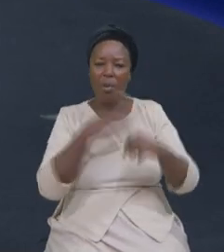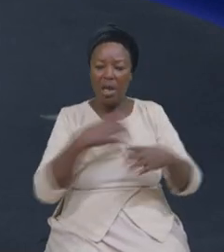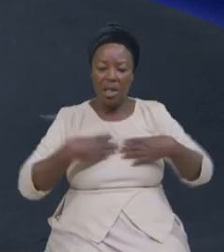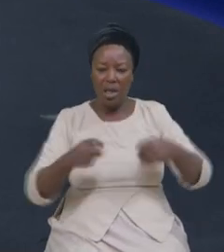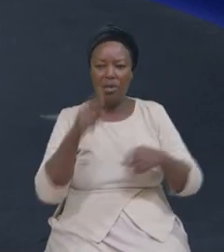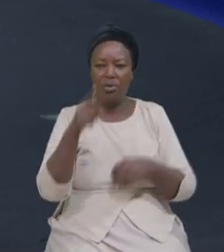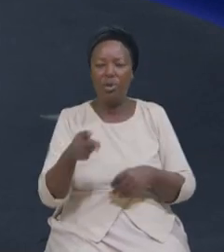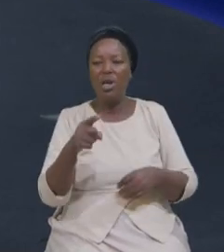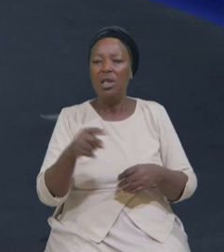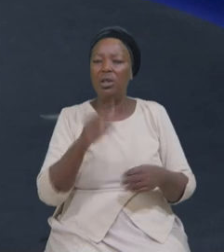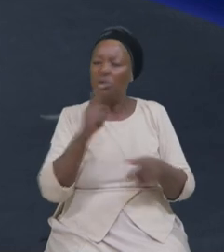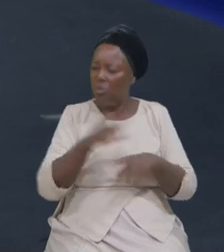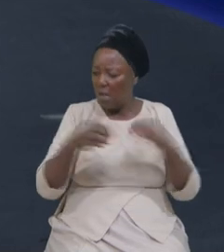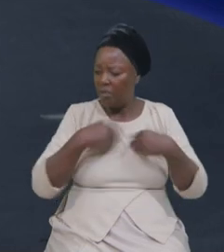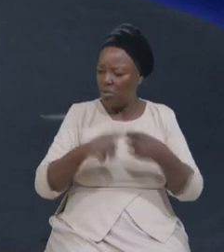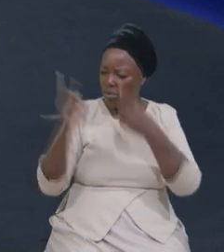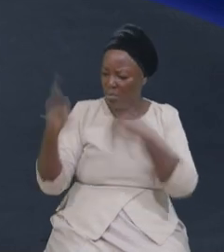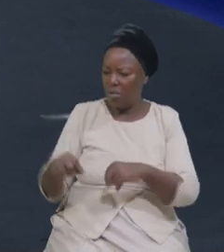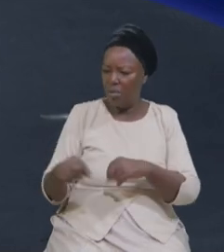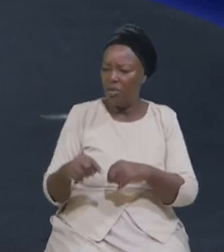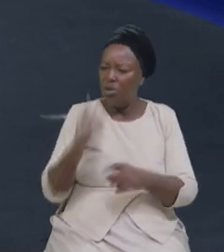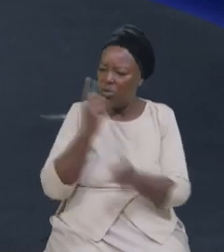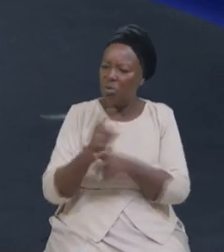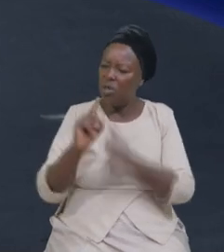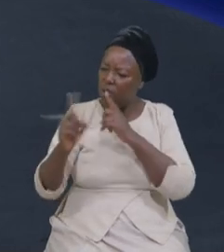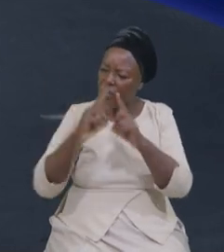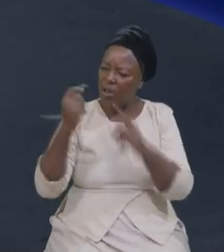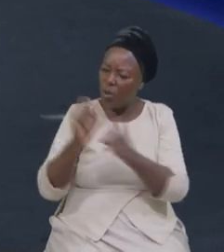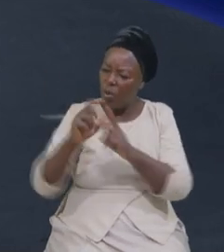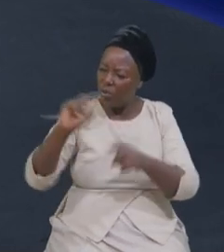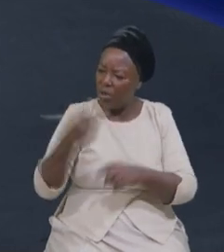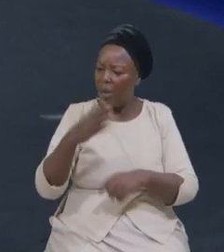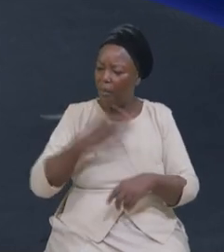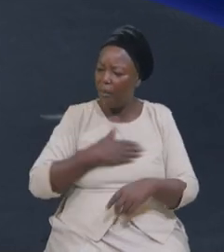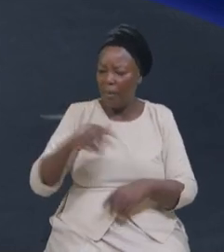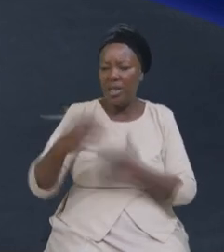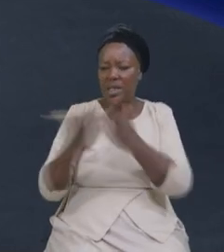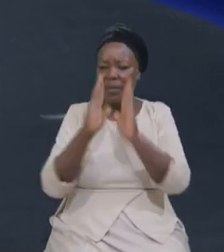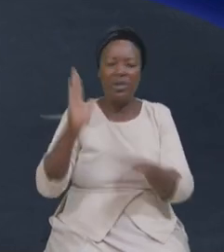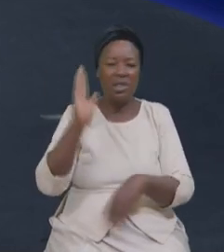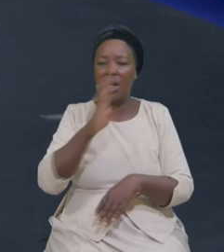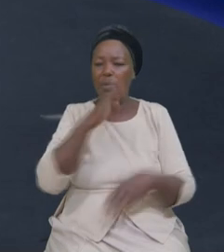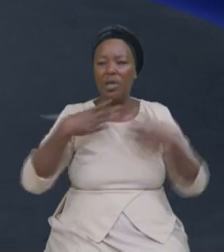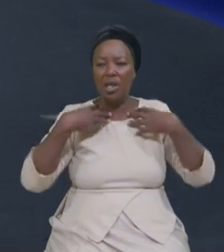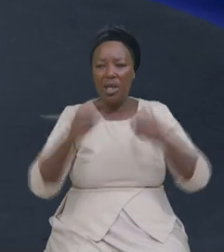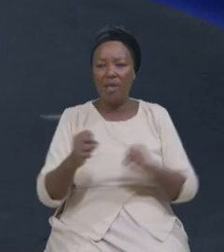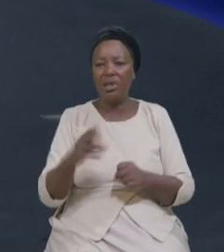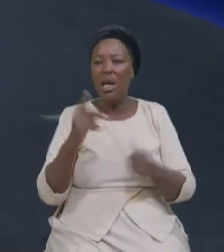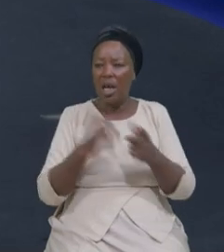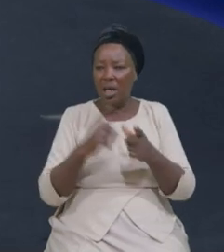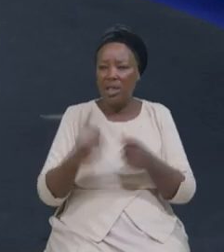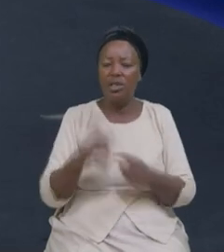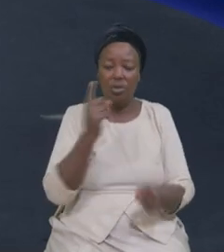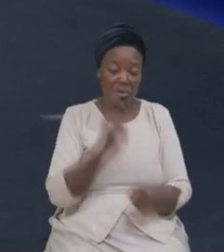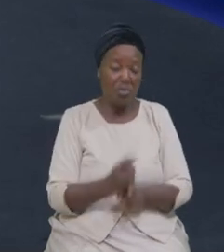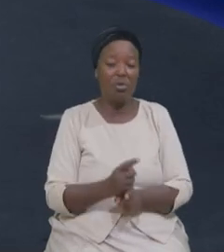only, and my servant shall be healed. Trustable word, trustable scripture. And it was